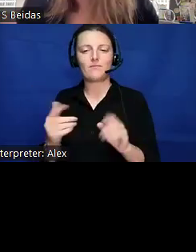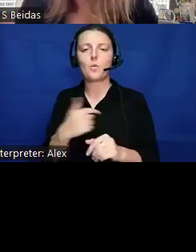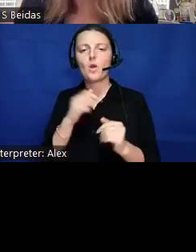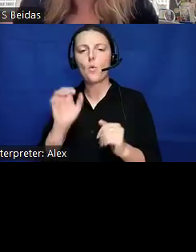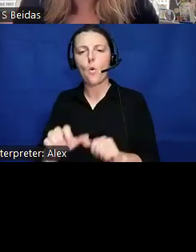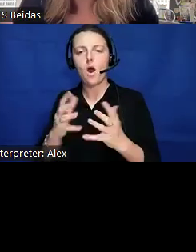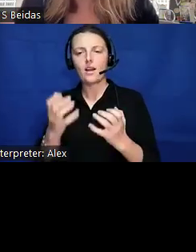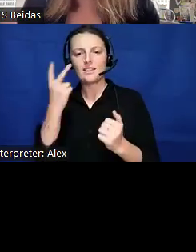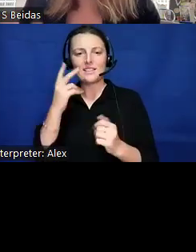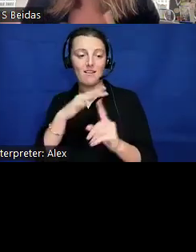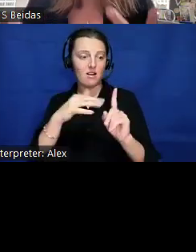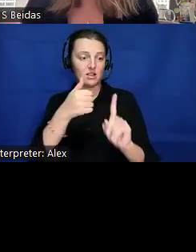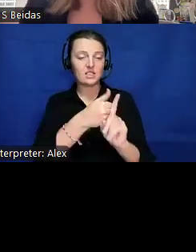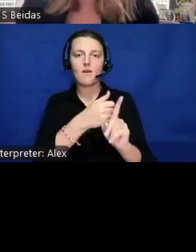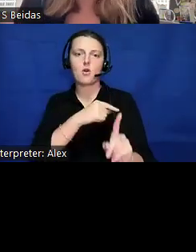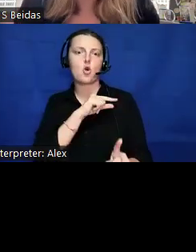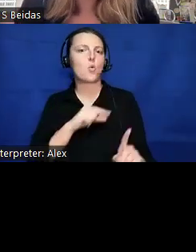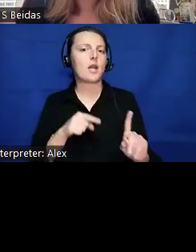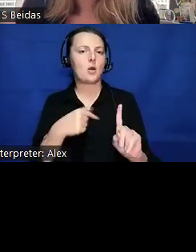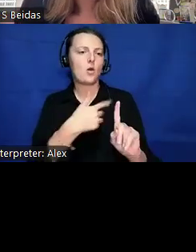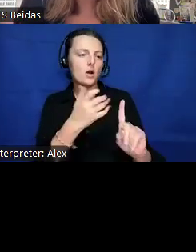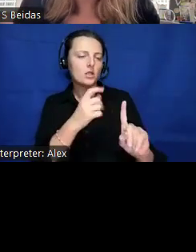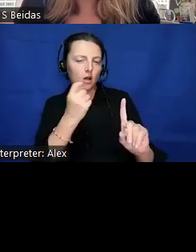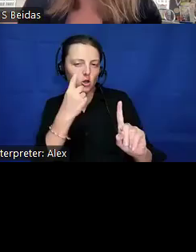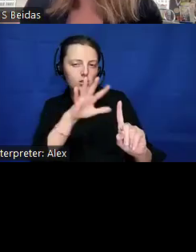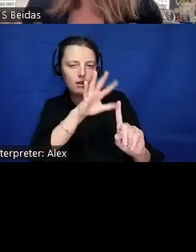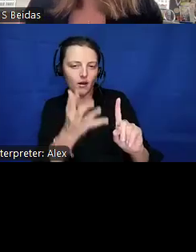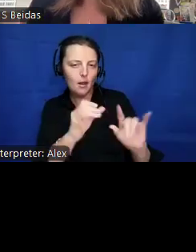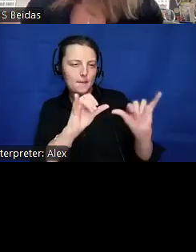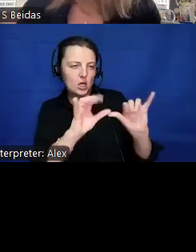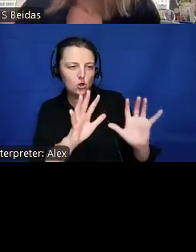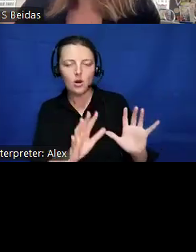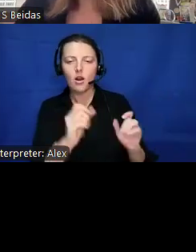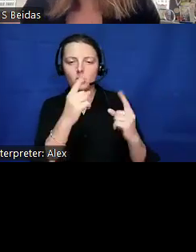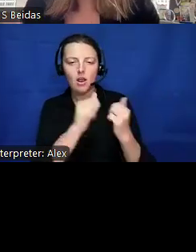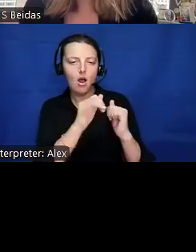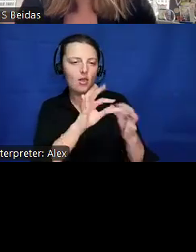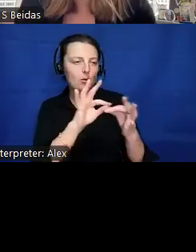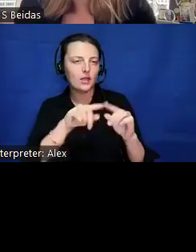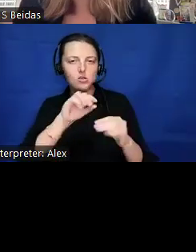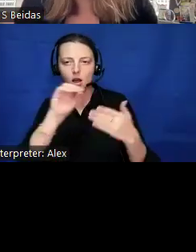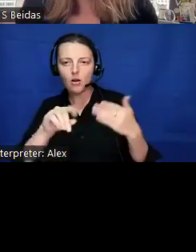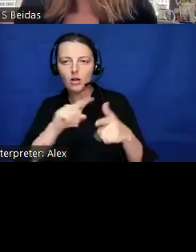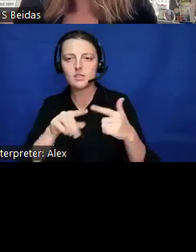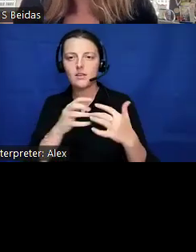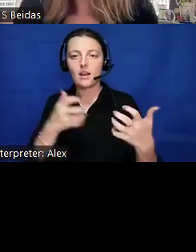it. We want to measure it. We want to understand how it's related to outcomes and adapt and optimize for it.